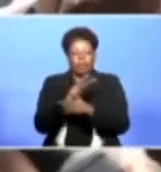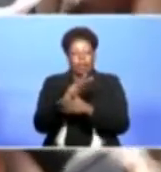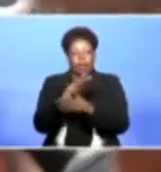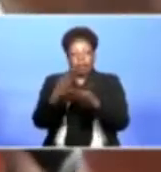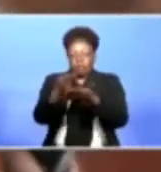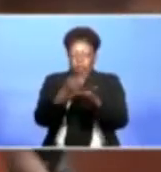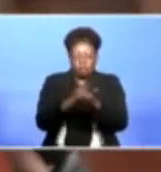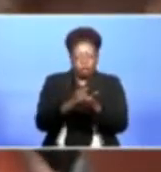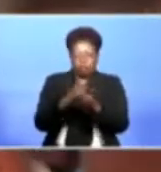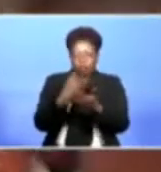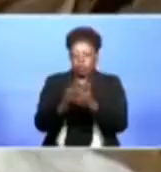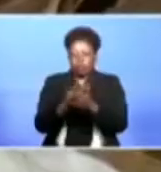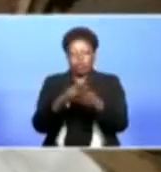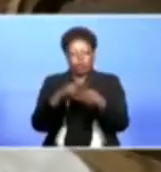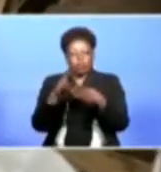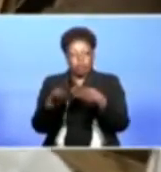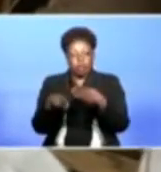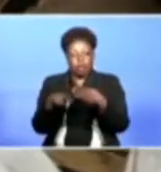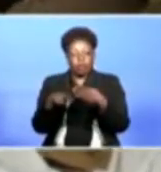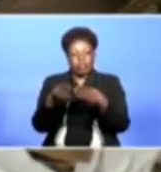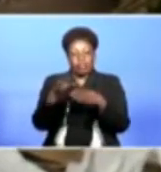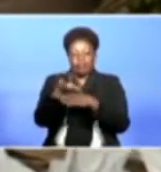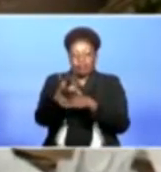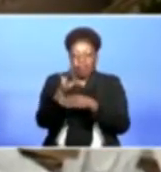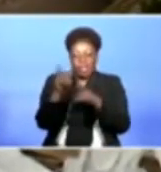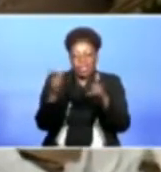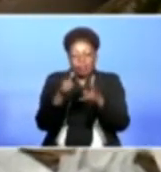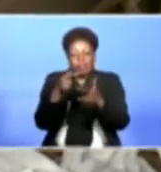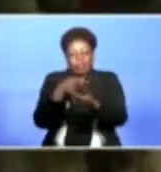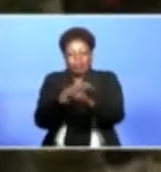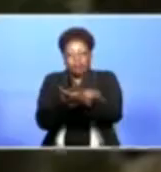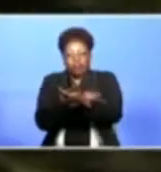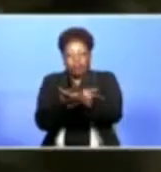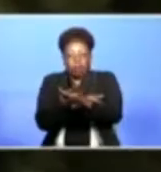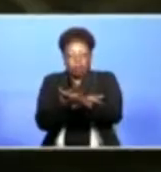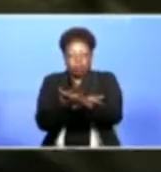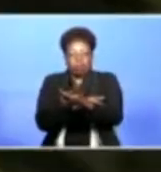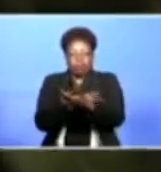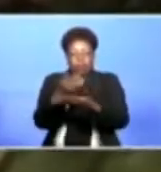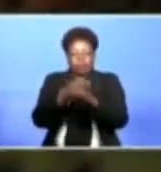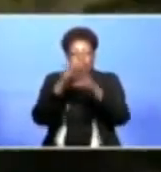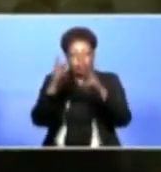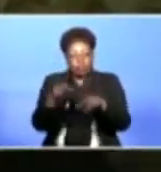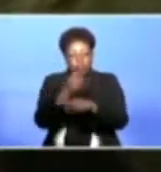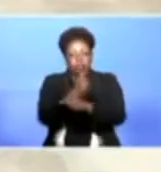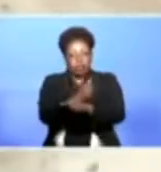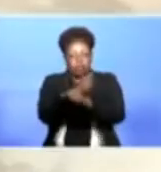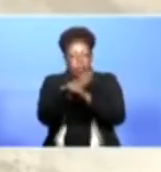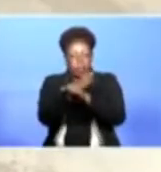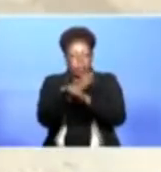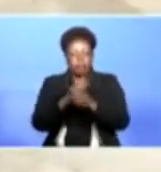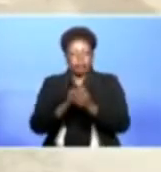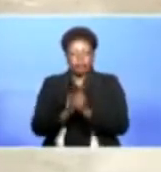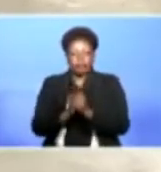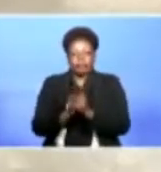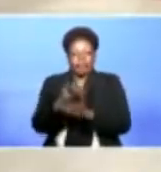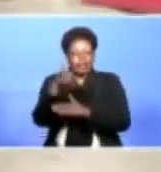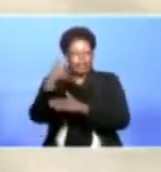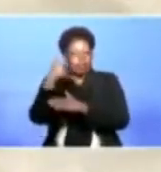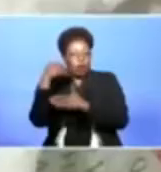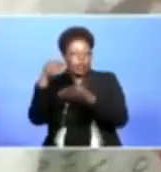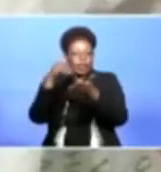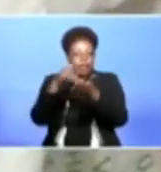to why the inmates would refuse to enter the cells. The inmates have a laundry list of issues they